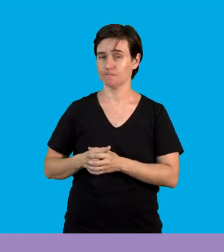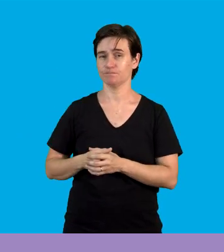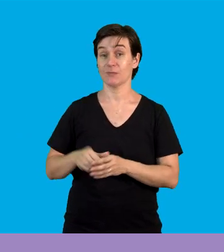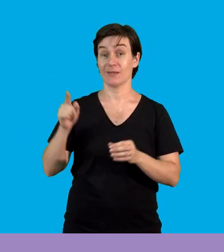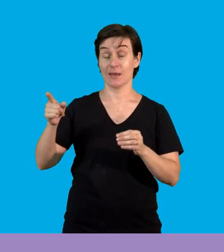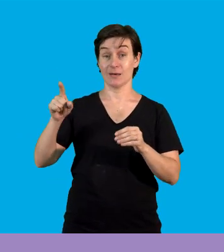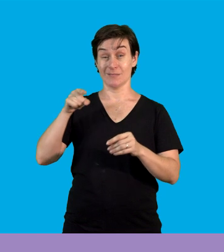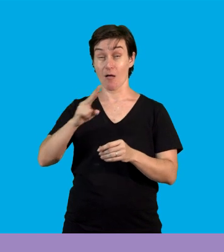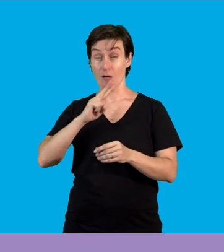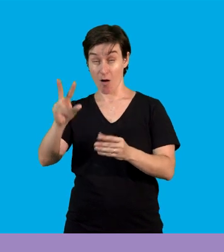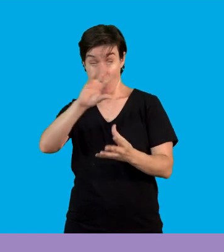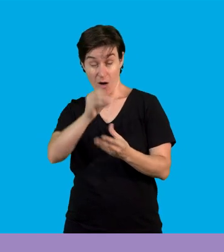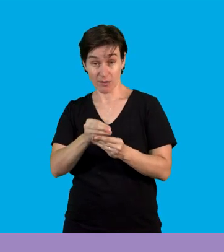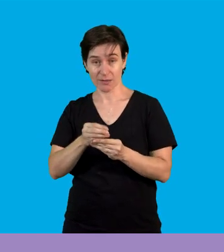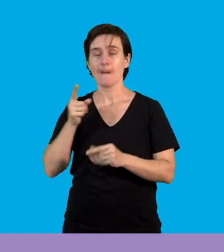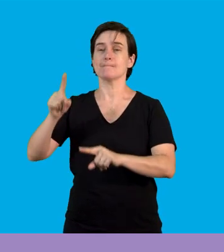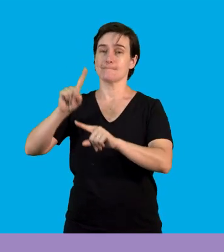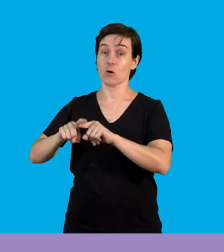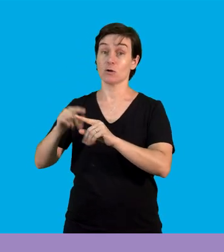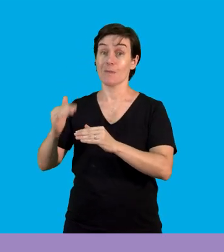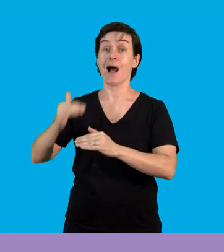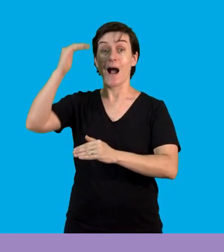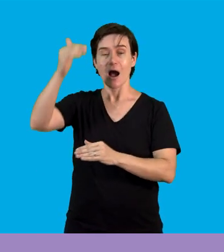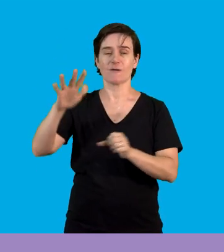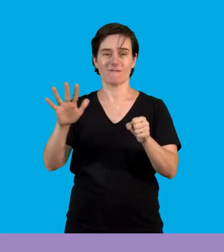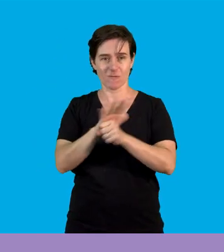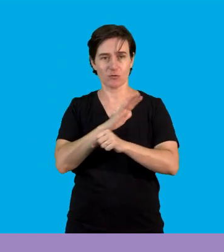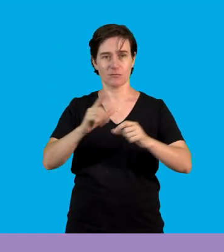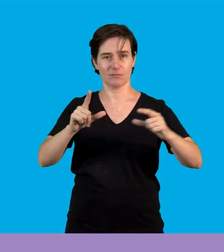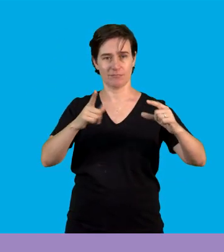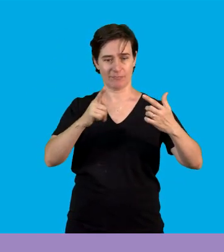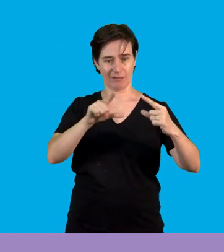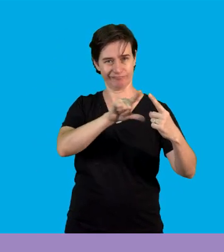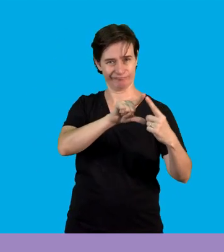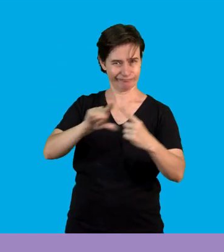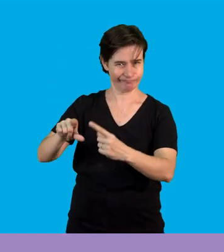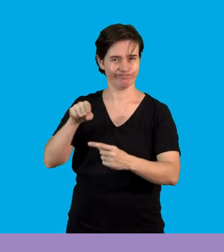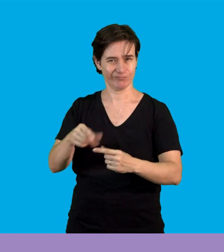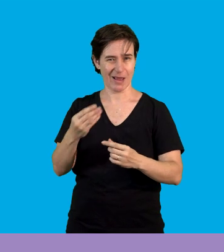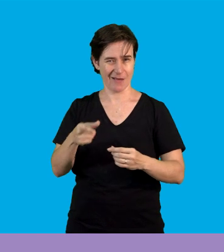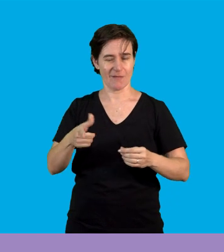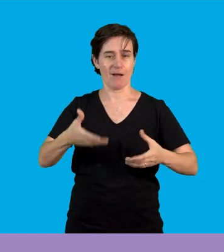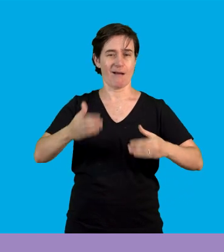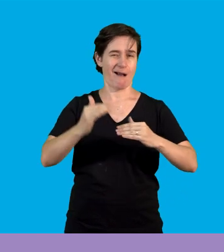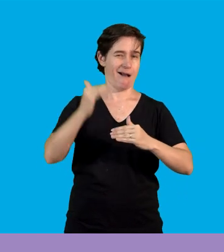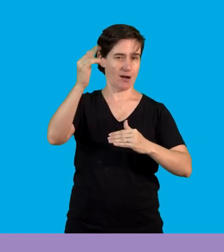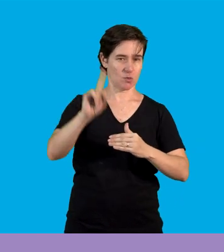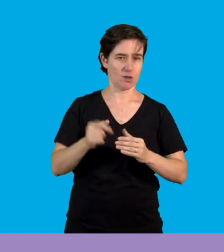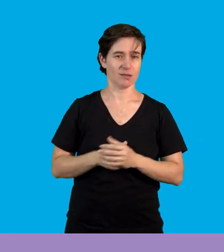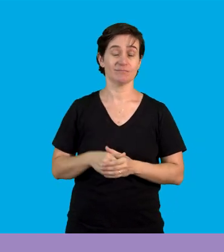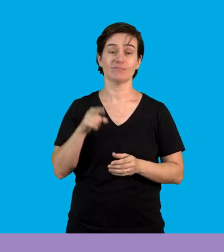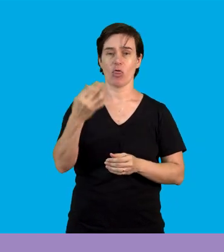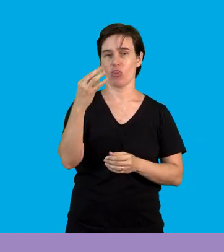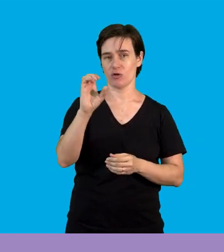multiply that by the height of the prism. And the height of the prism in this case is the